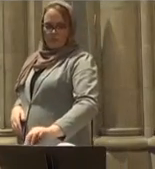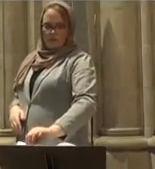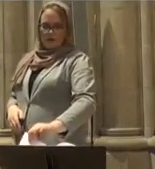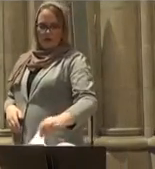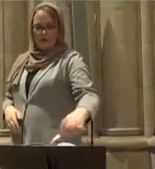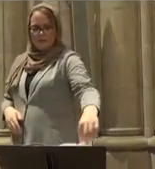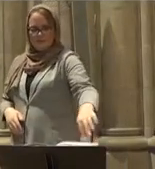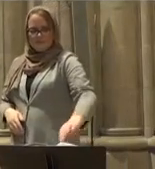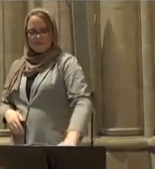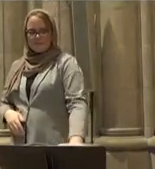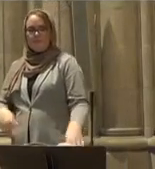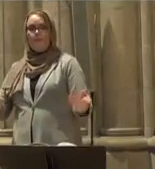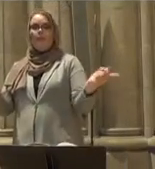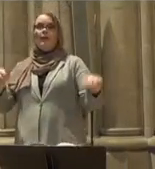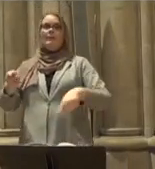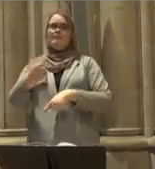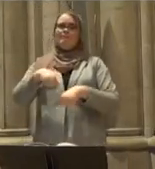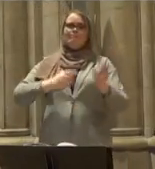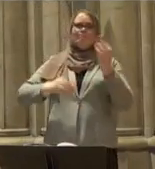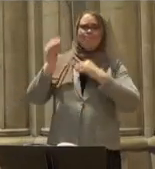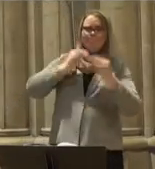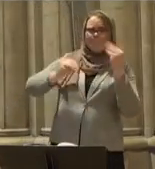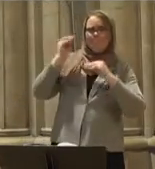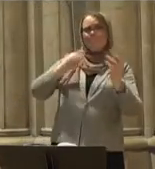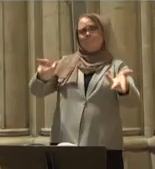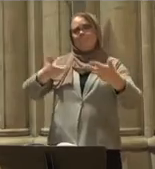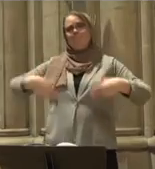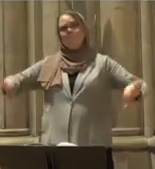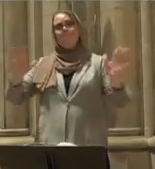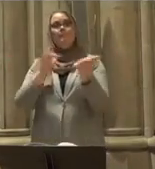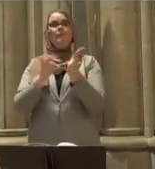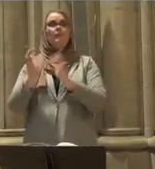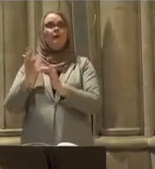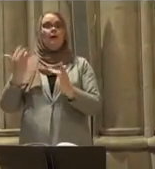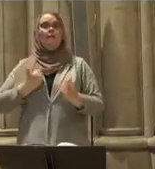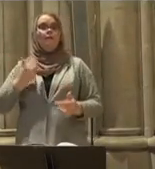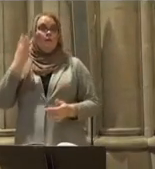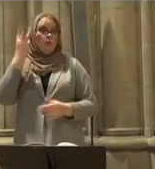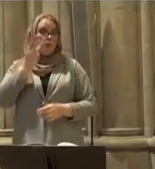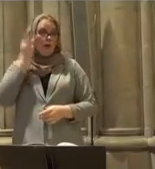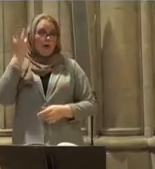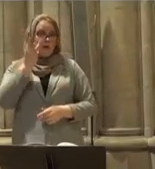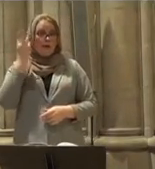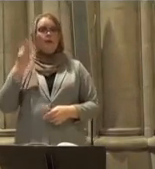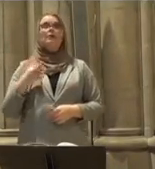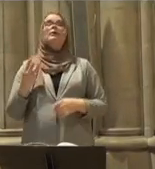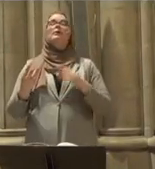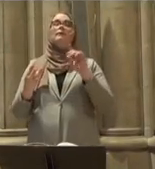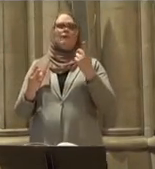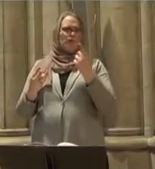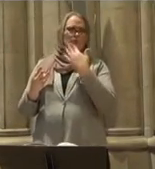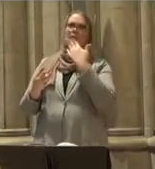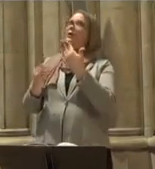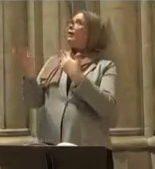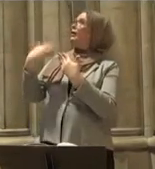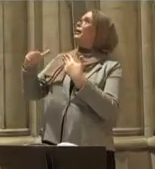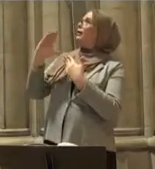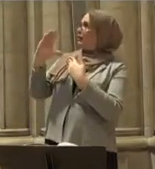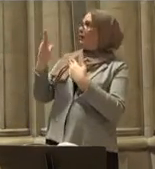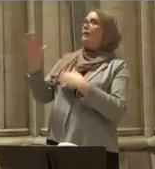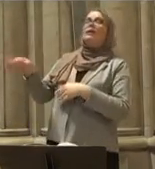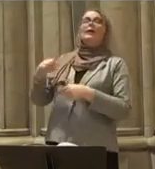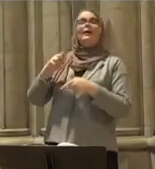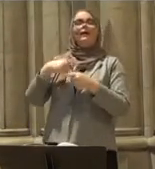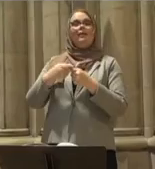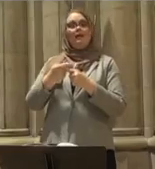As supper was ending, Jesus took the cup of wine, and when he had given thanks, he gave it to them and said,